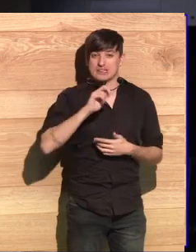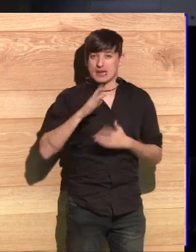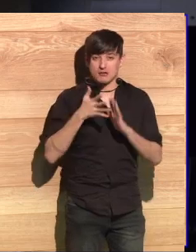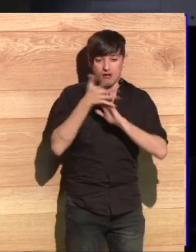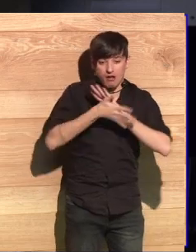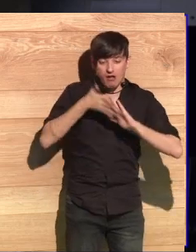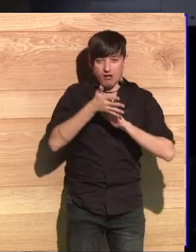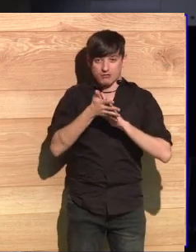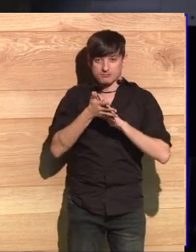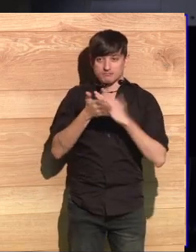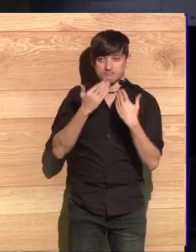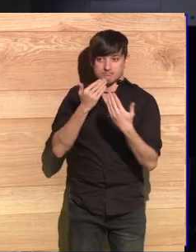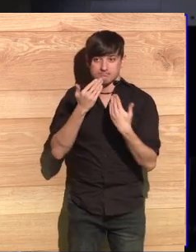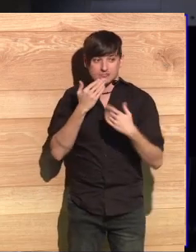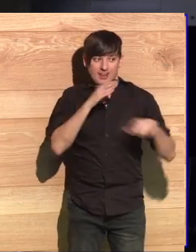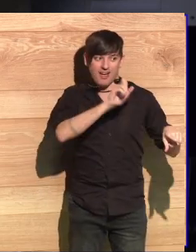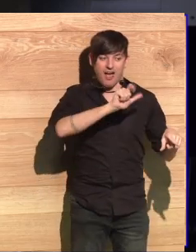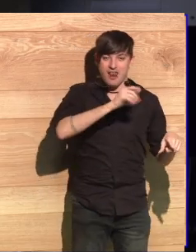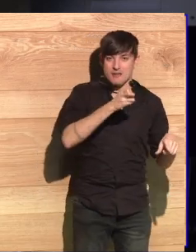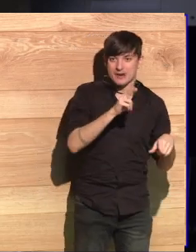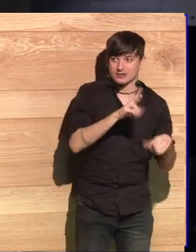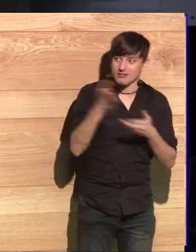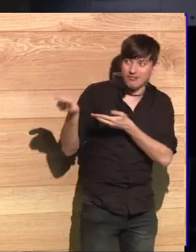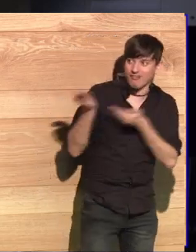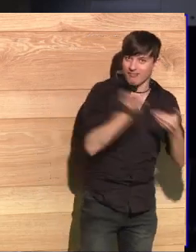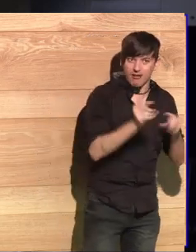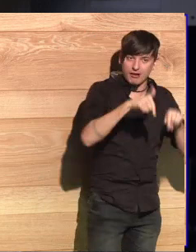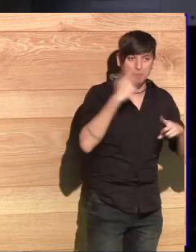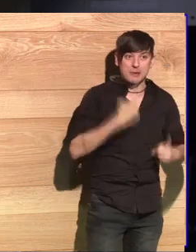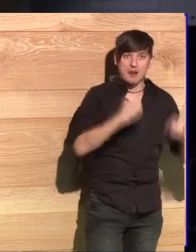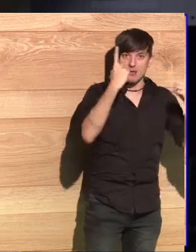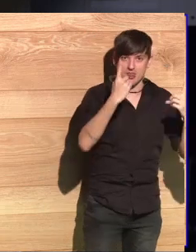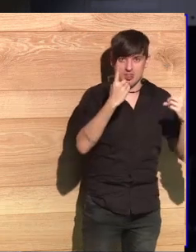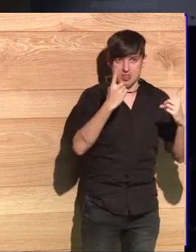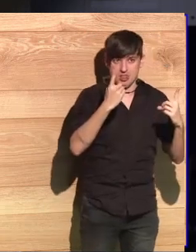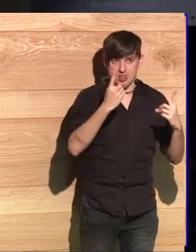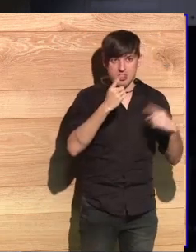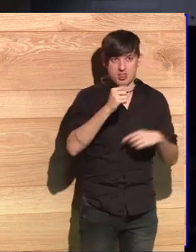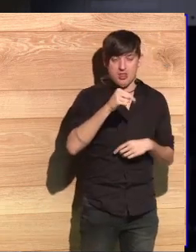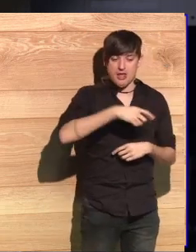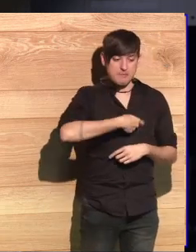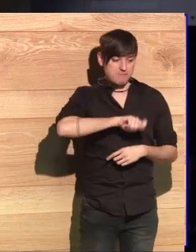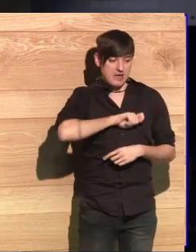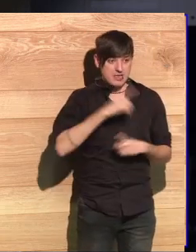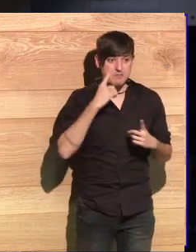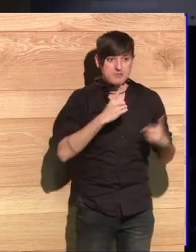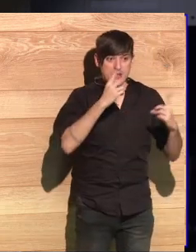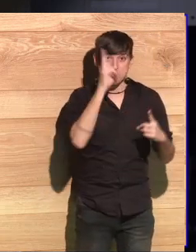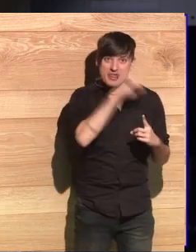all aware of who he is. And it's wonderful, the fact that it's Alberto, the one